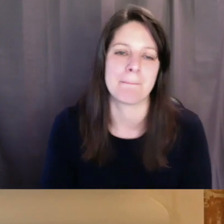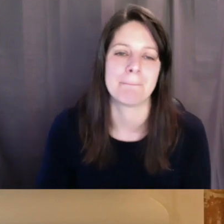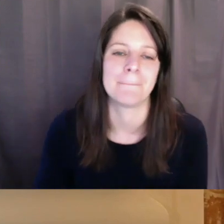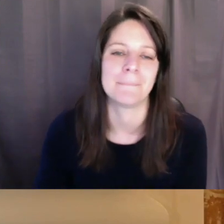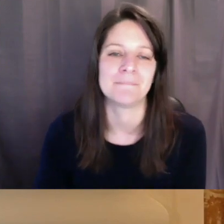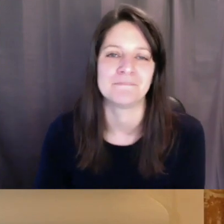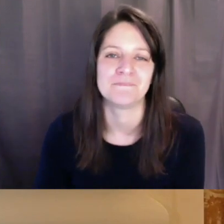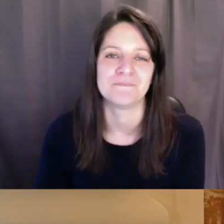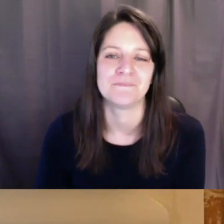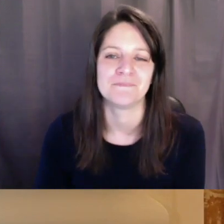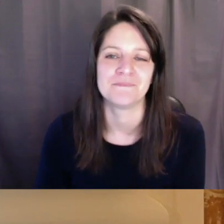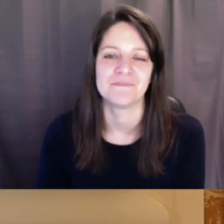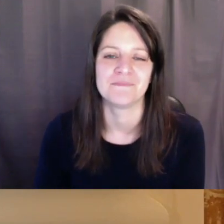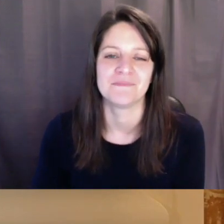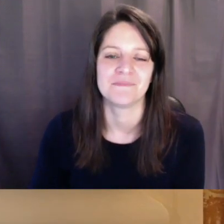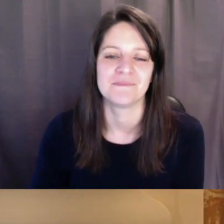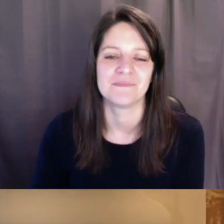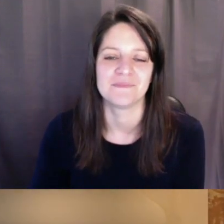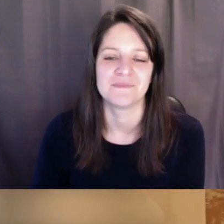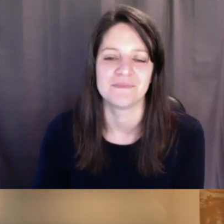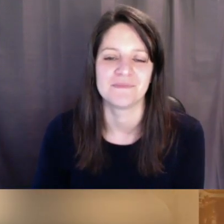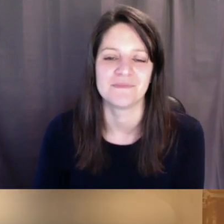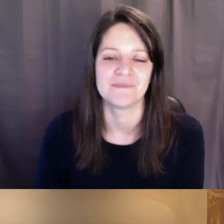home. Amen.